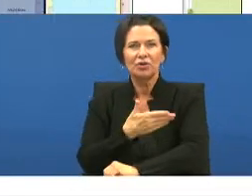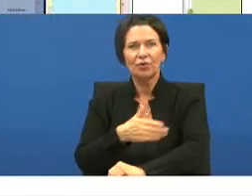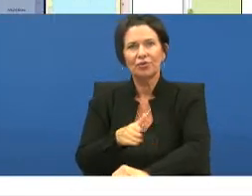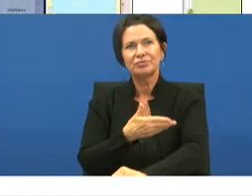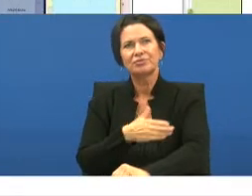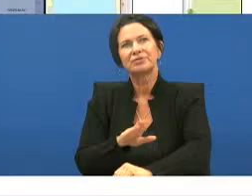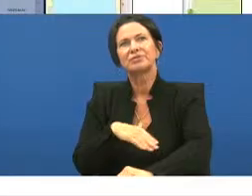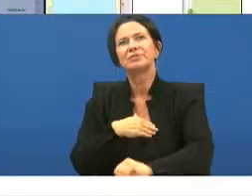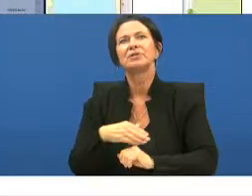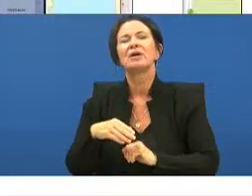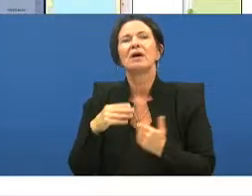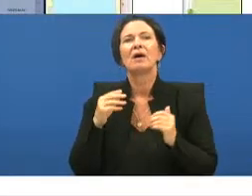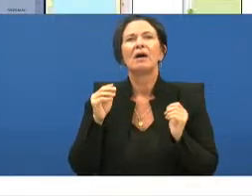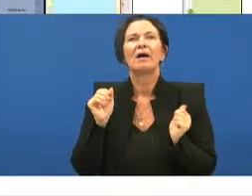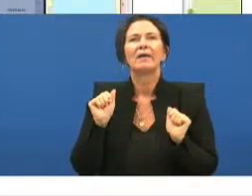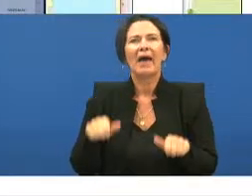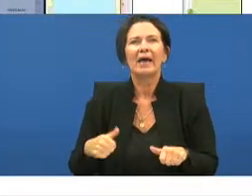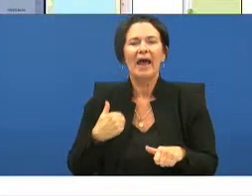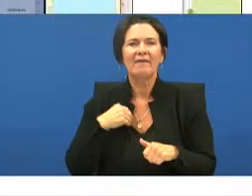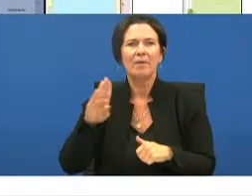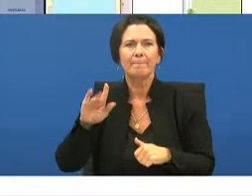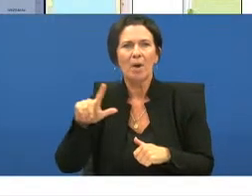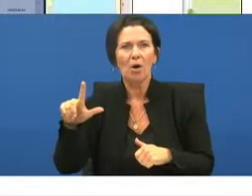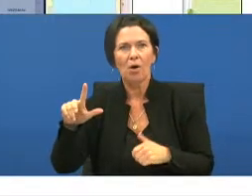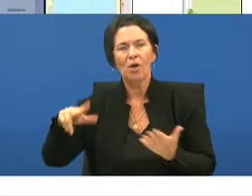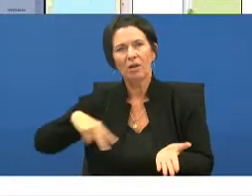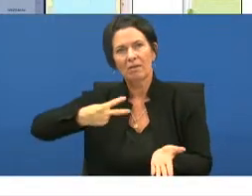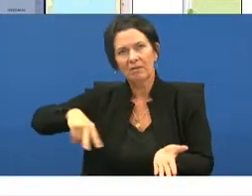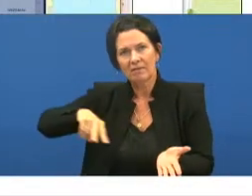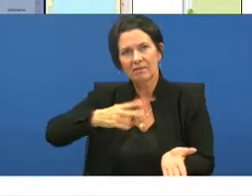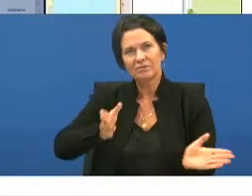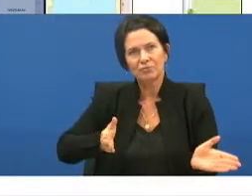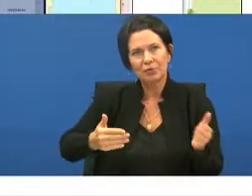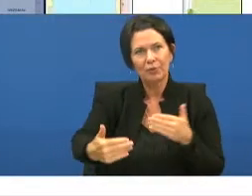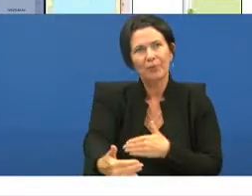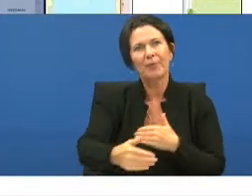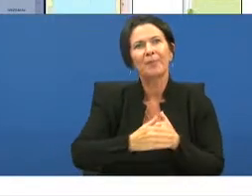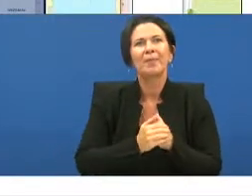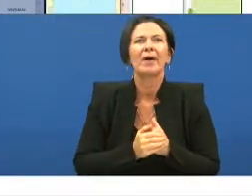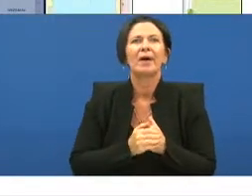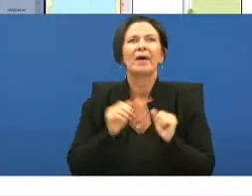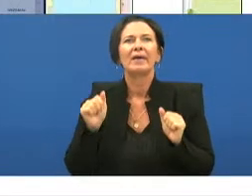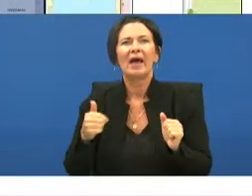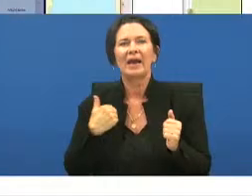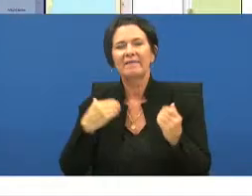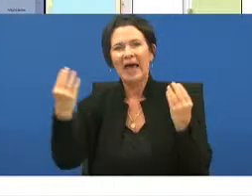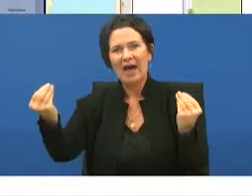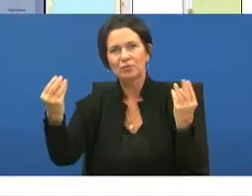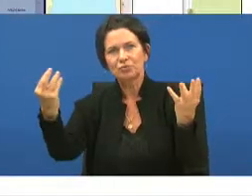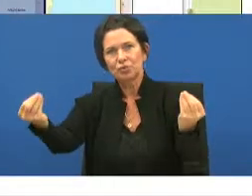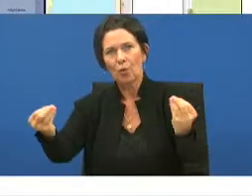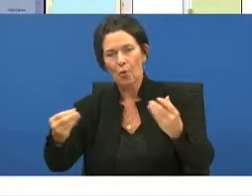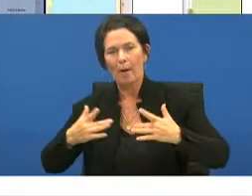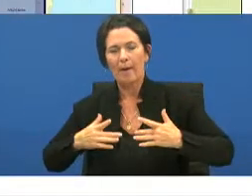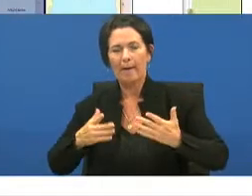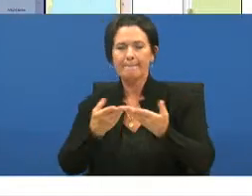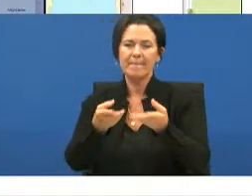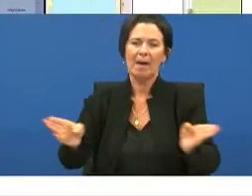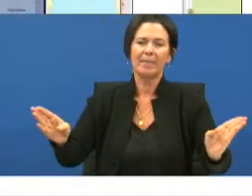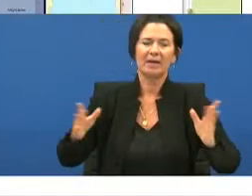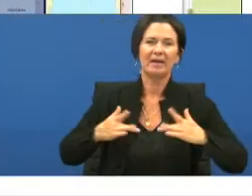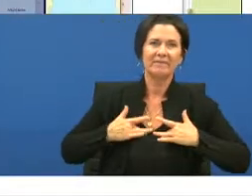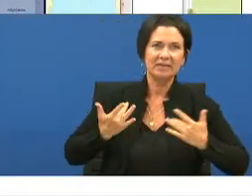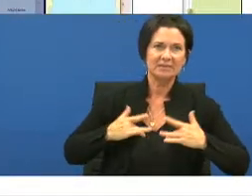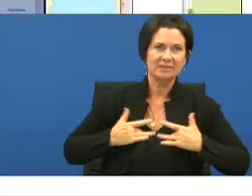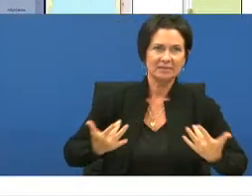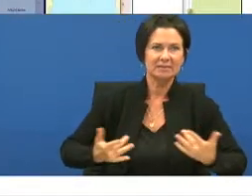of itself will have a lot of these amenities that headquarter hotels have to have. For example, a 30,000 square foot ballroom and